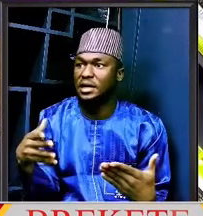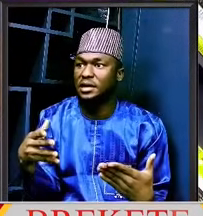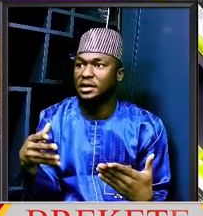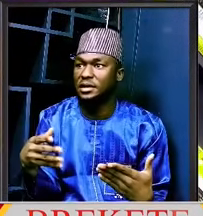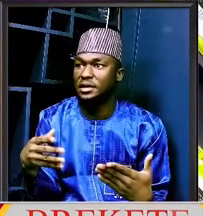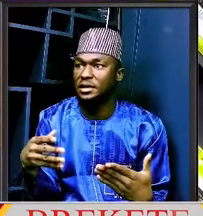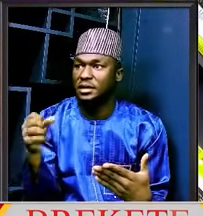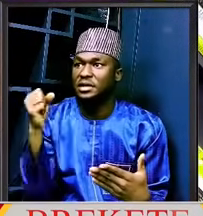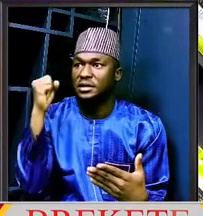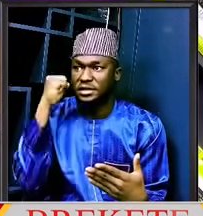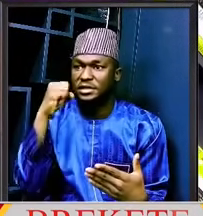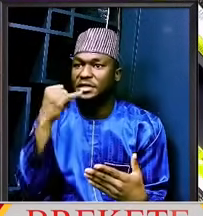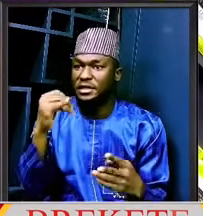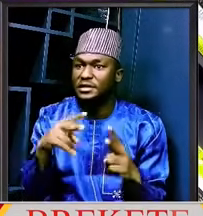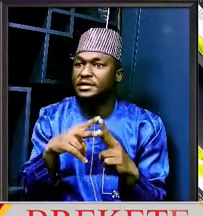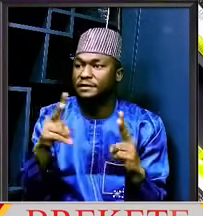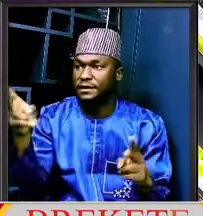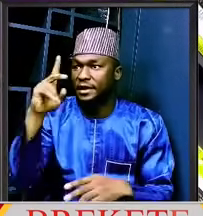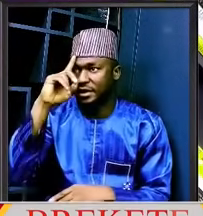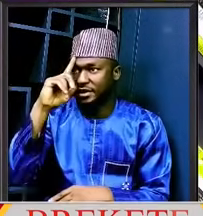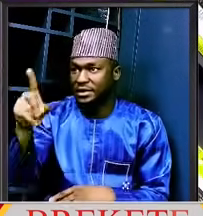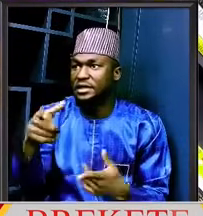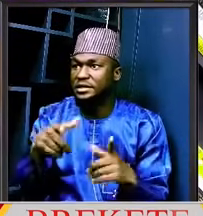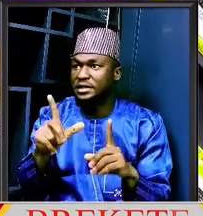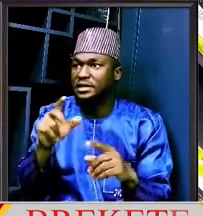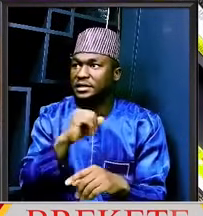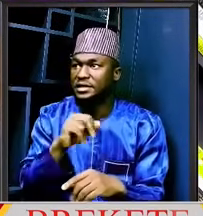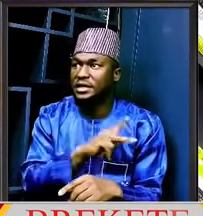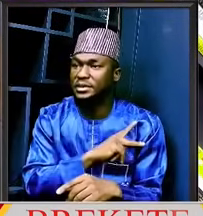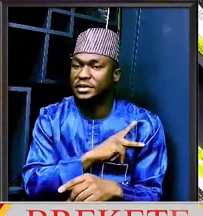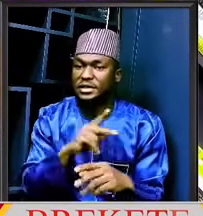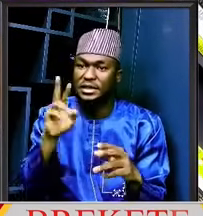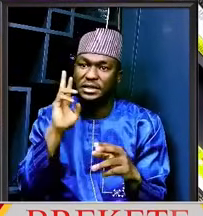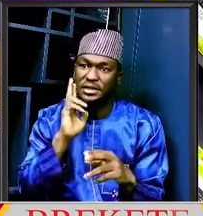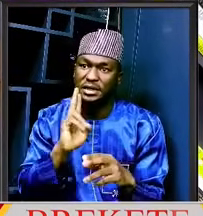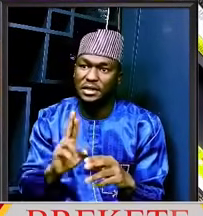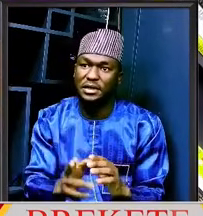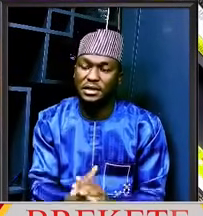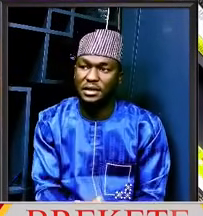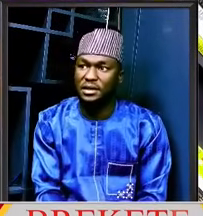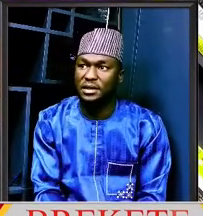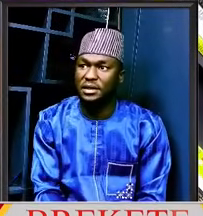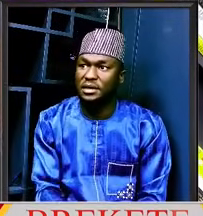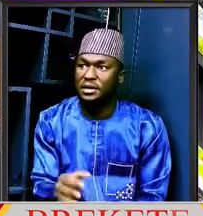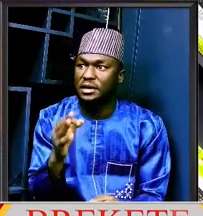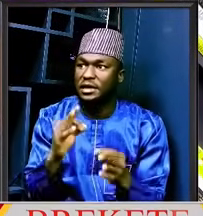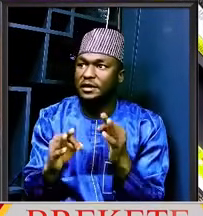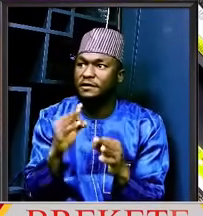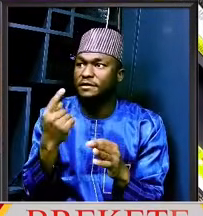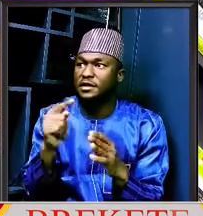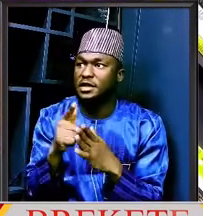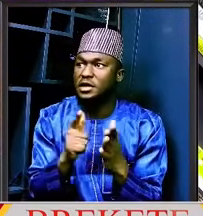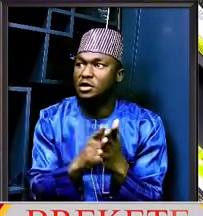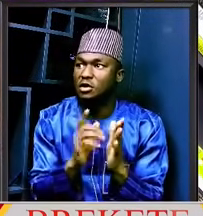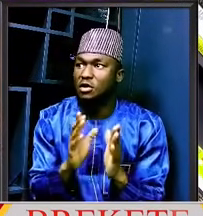is super intelligent. Let's appreciate her. In fact, if lawyer no agree,